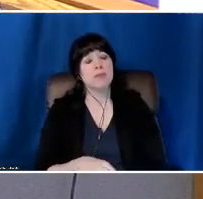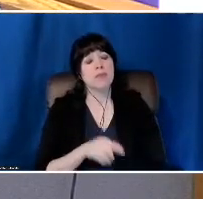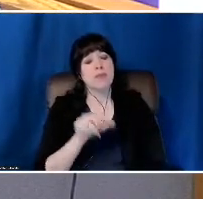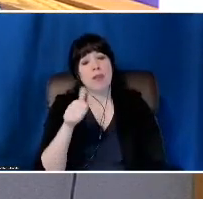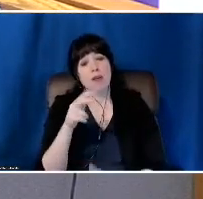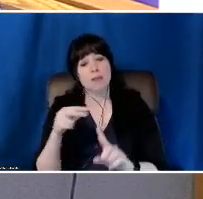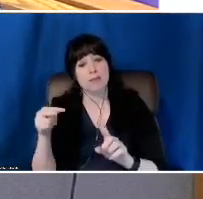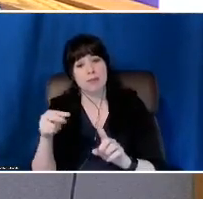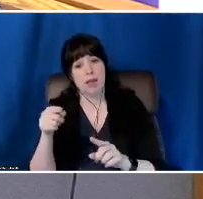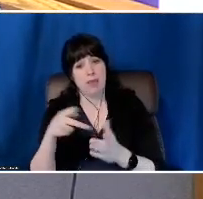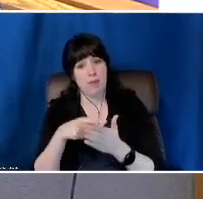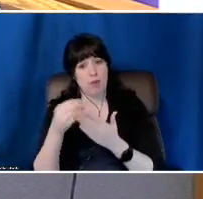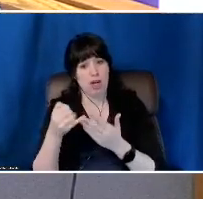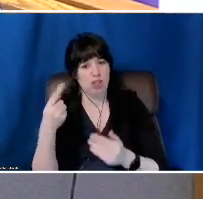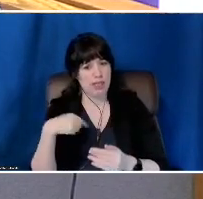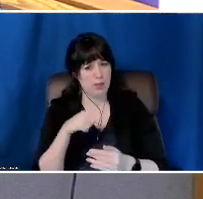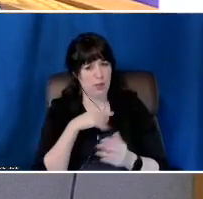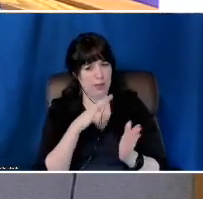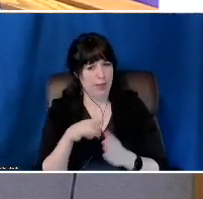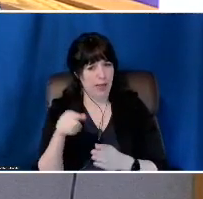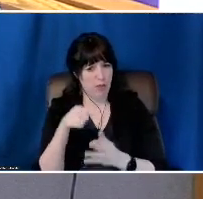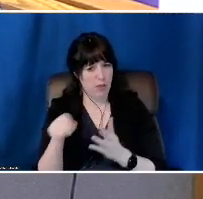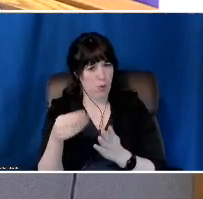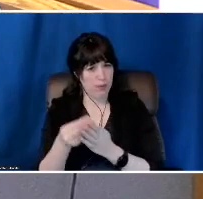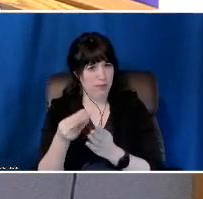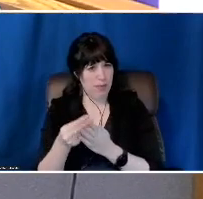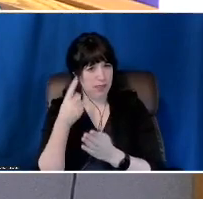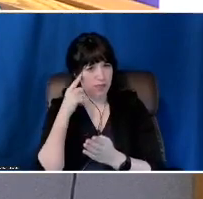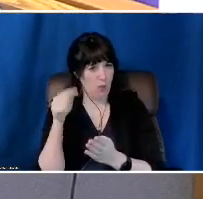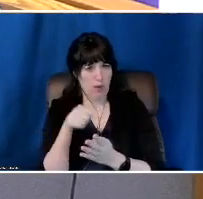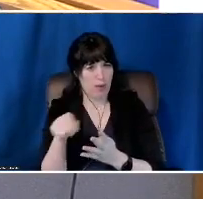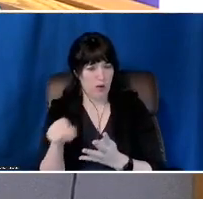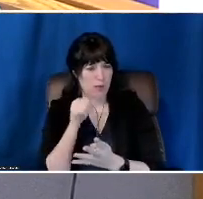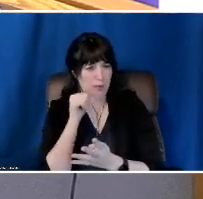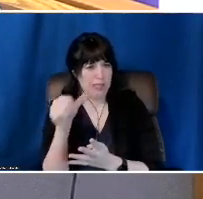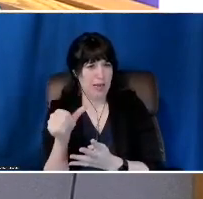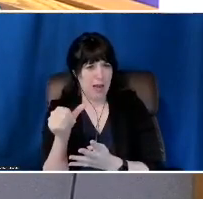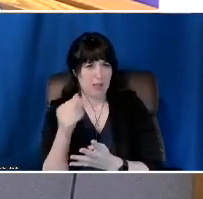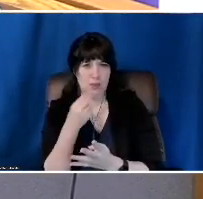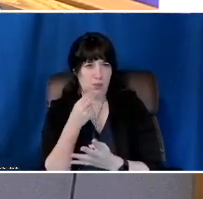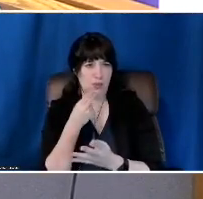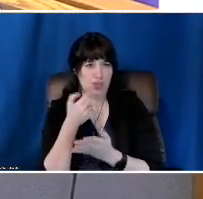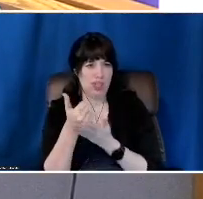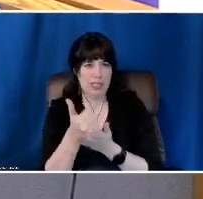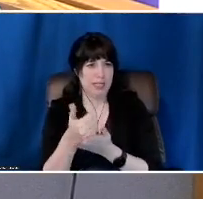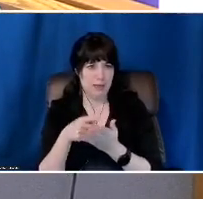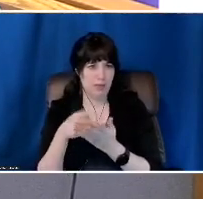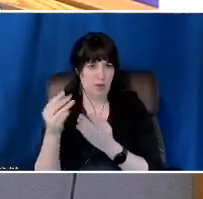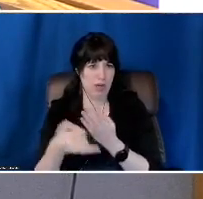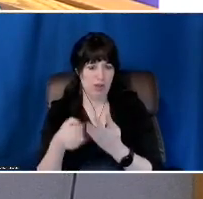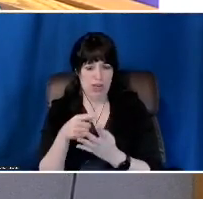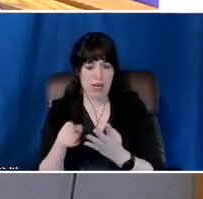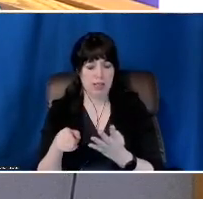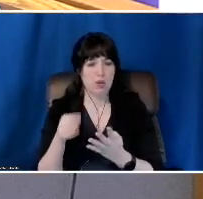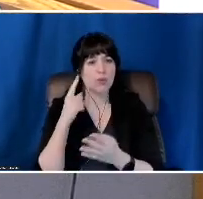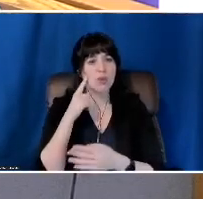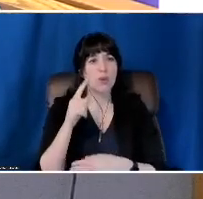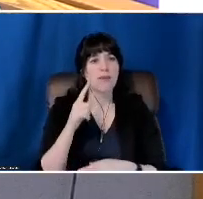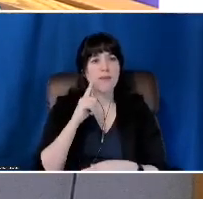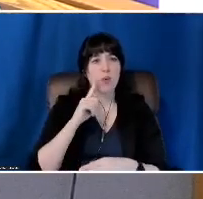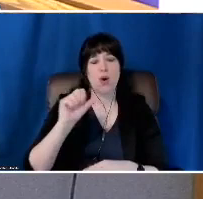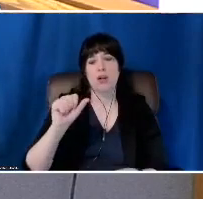that we intended this money for was not for nutrition assistance. It was for